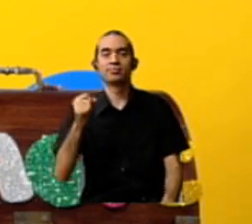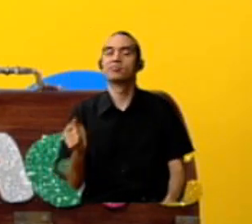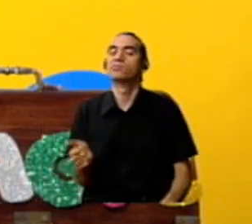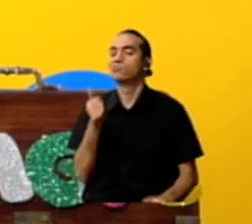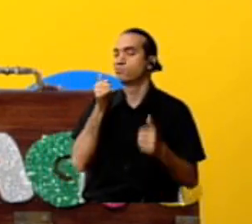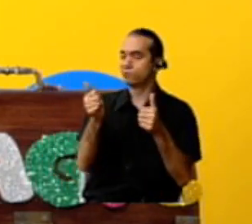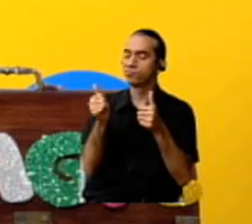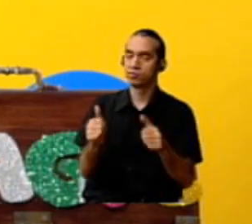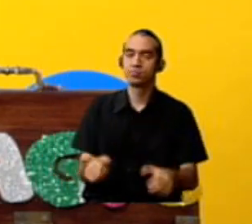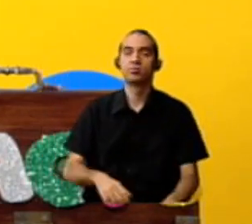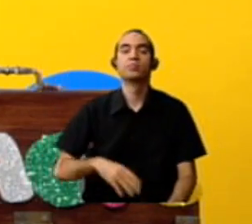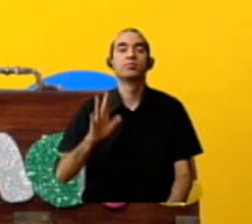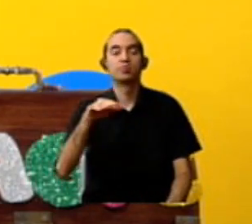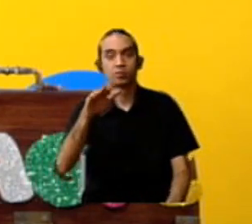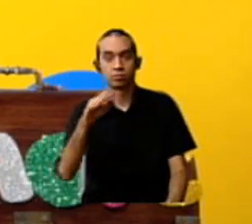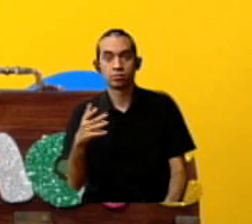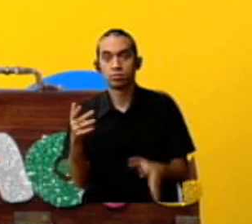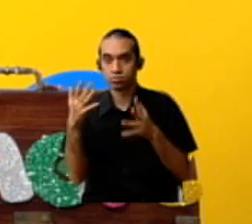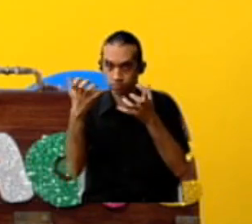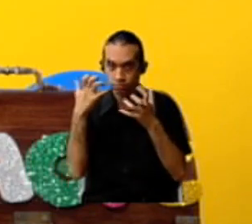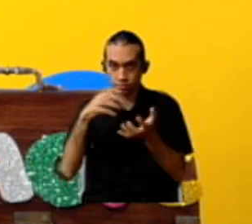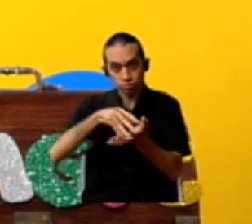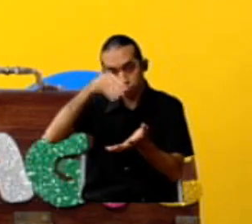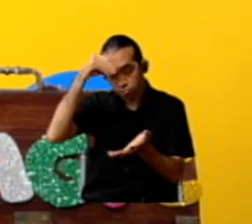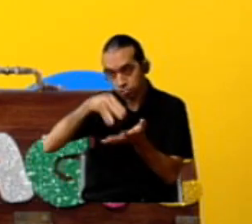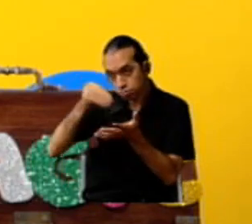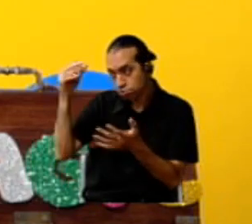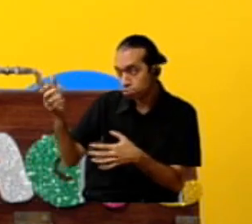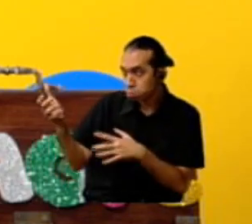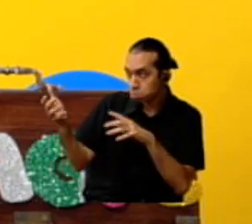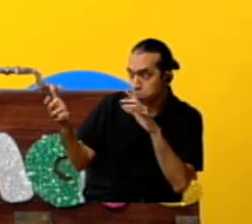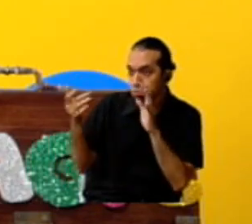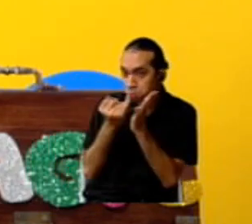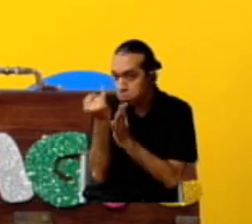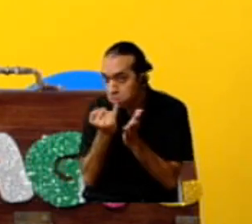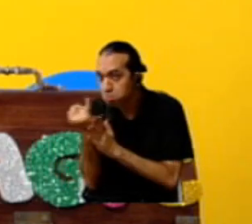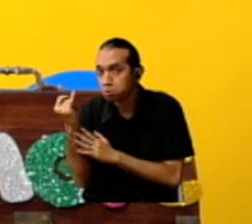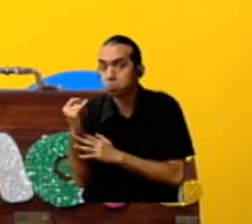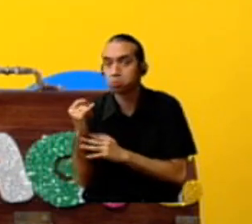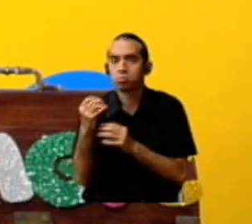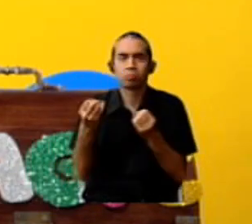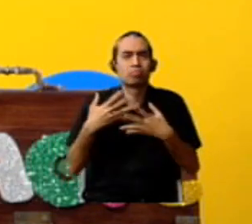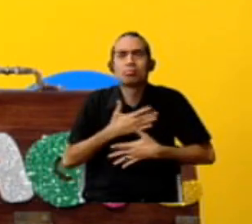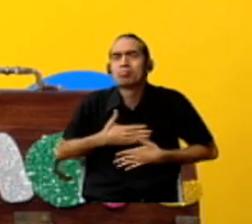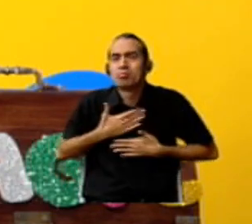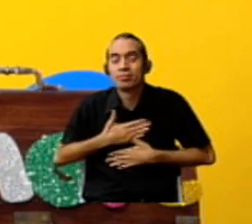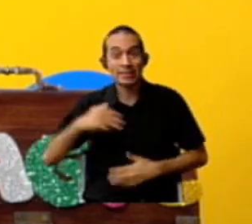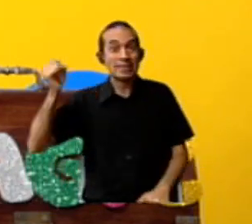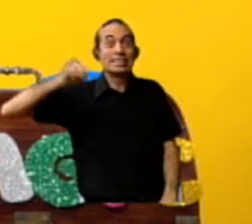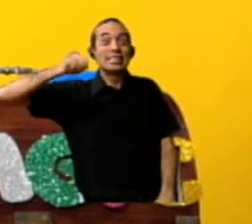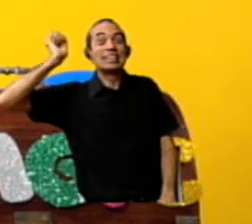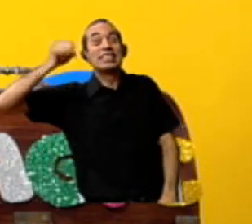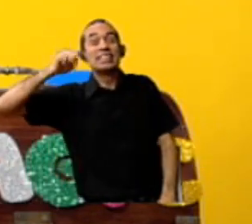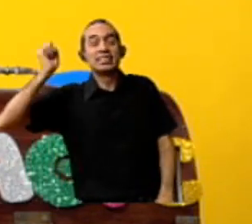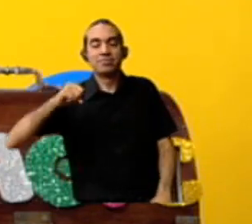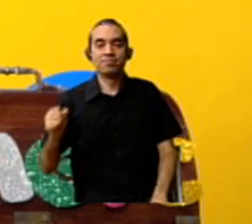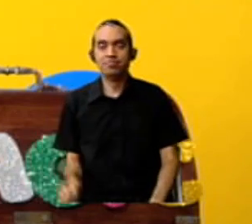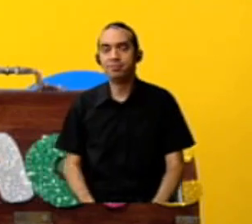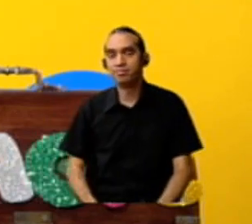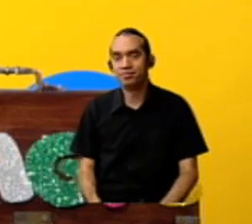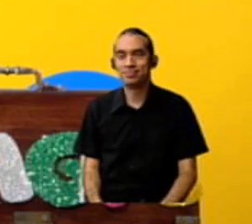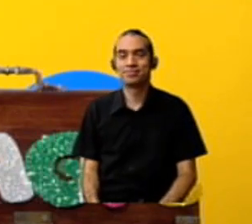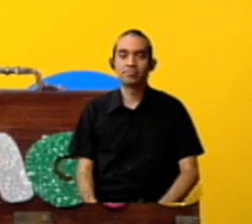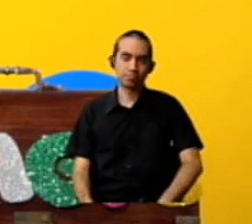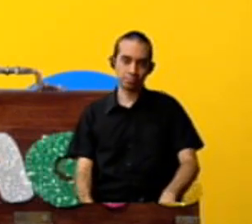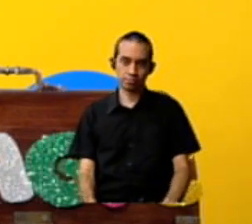good. Charlie, do you want to learn, explore, and have lots of fun? Yes, of course. So this is